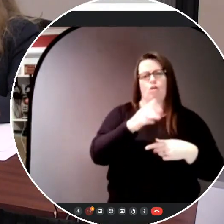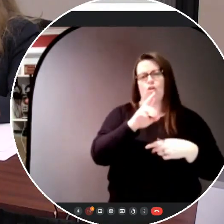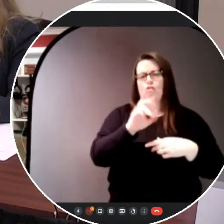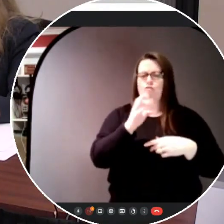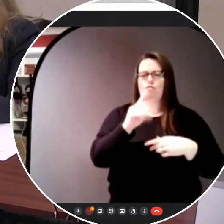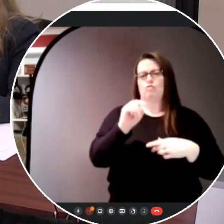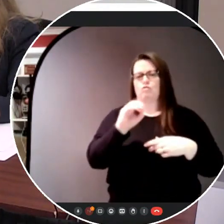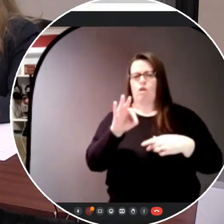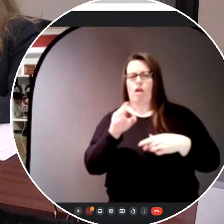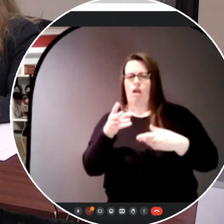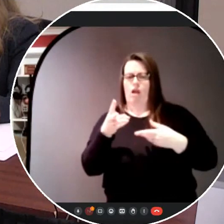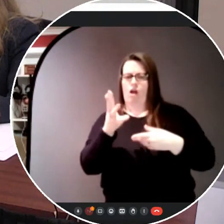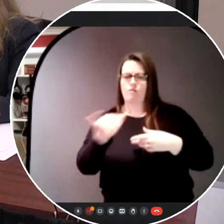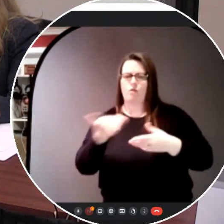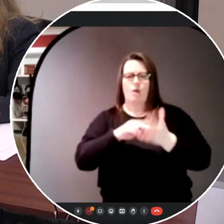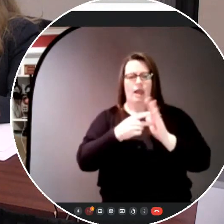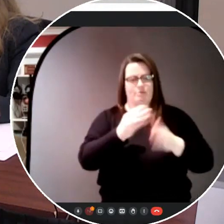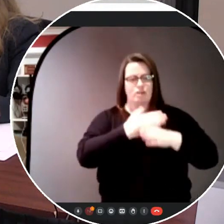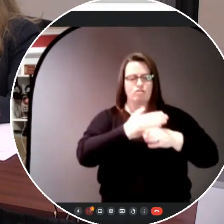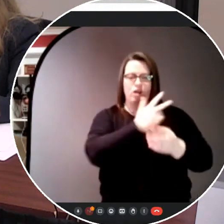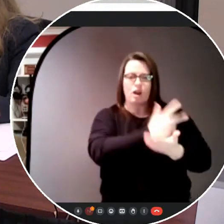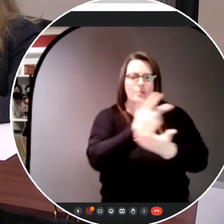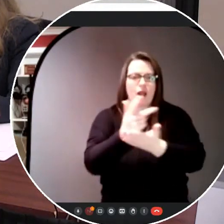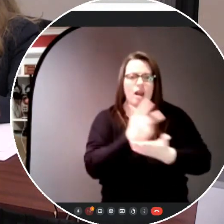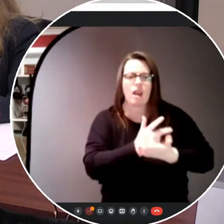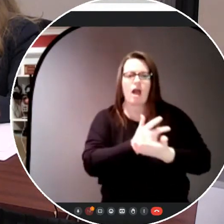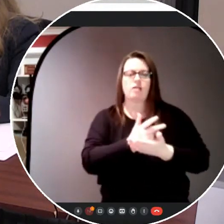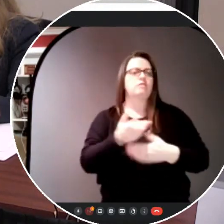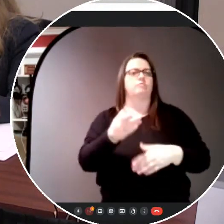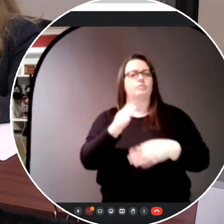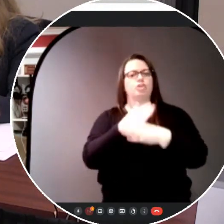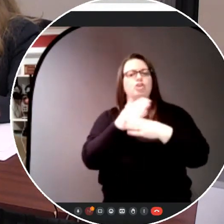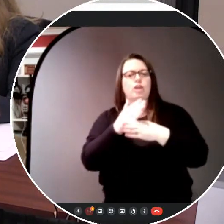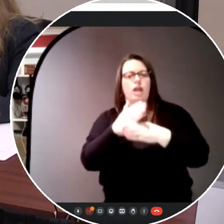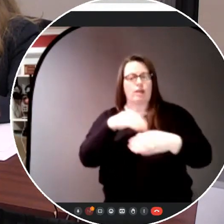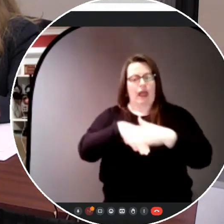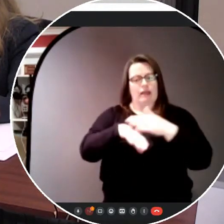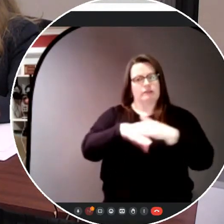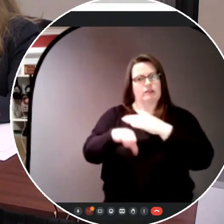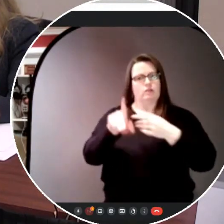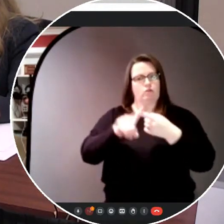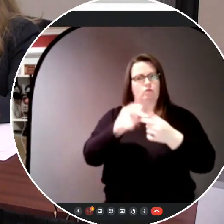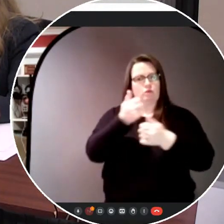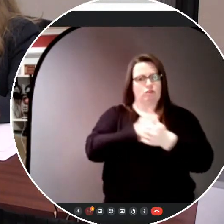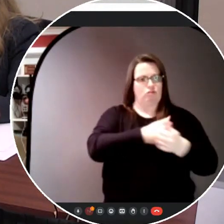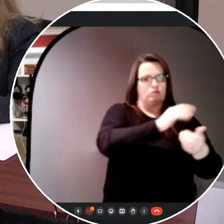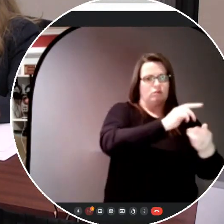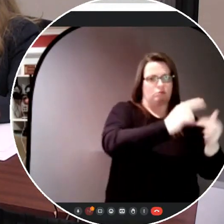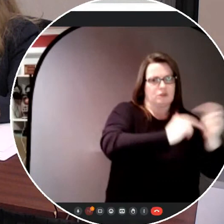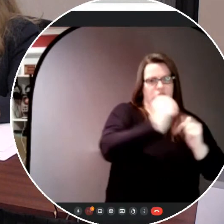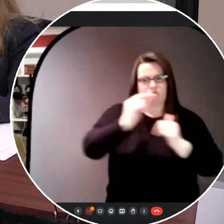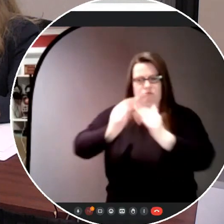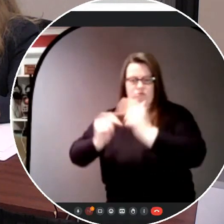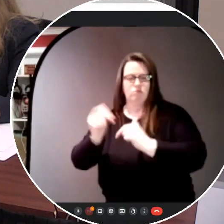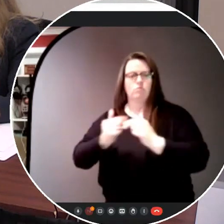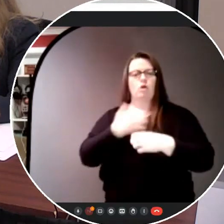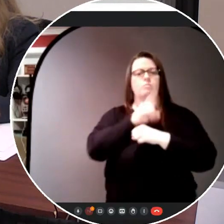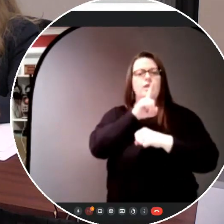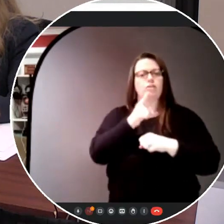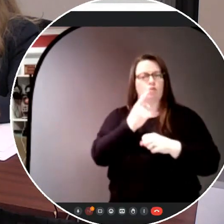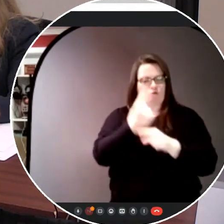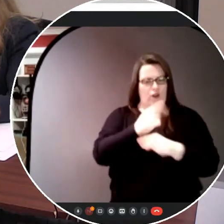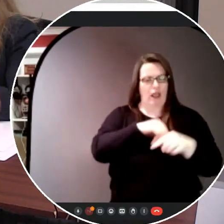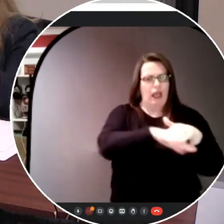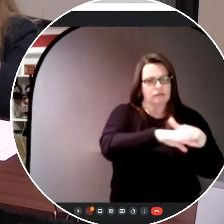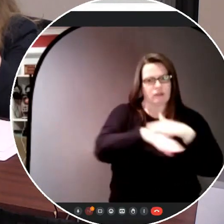shared access to sites and whatnot. So we want to make sure that the rights of way and the access agreements always ensure that